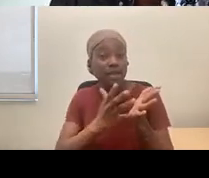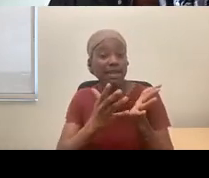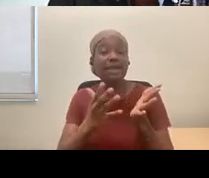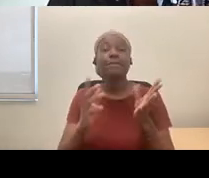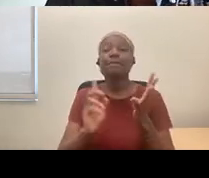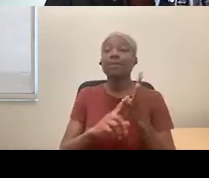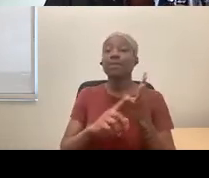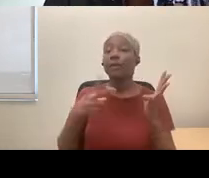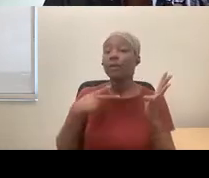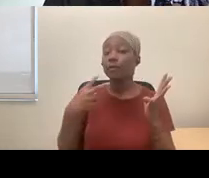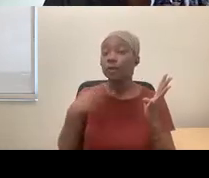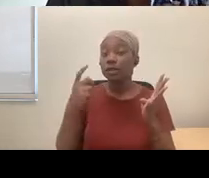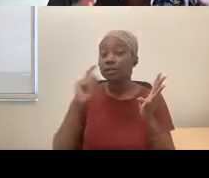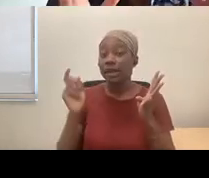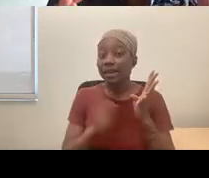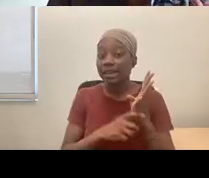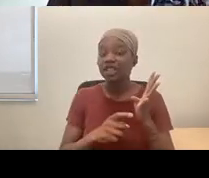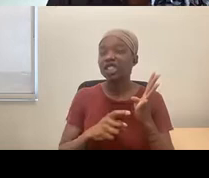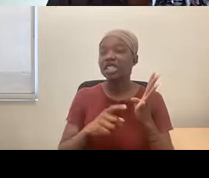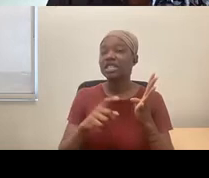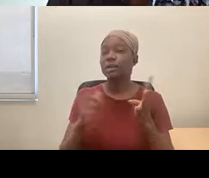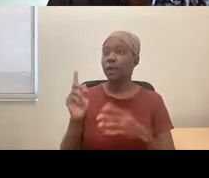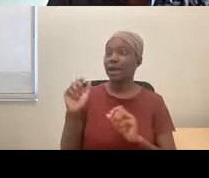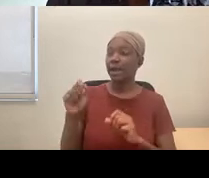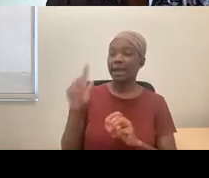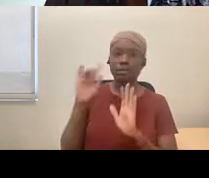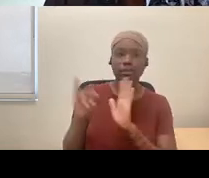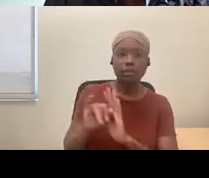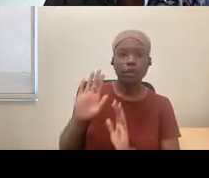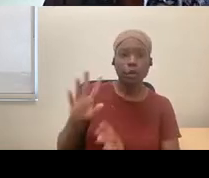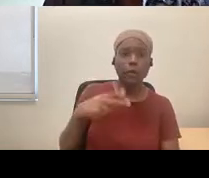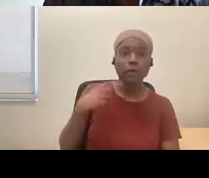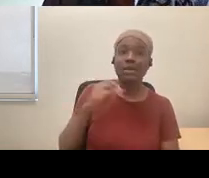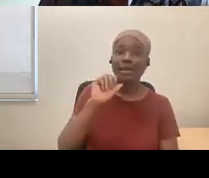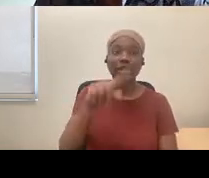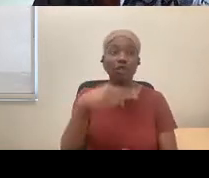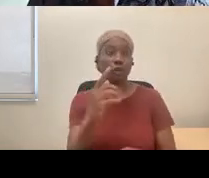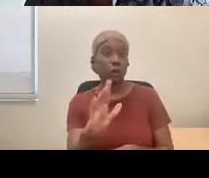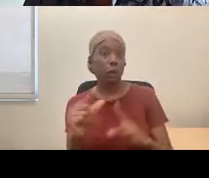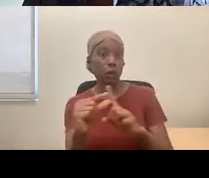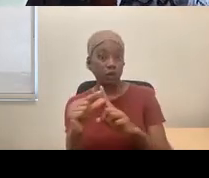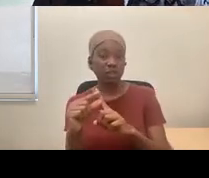voice recognition, where something can identify your voice, not just your words, might work.